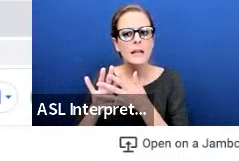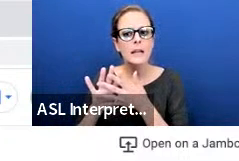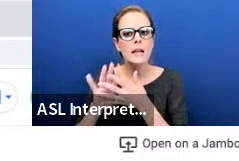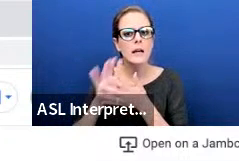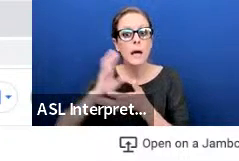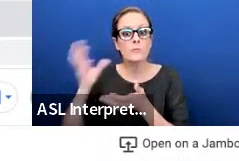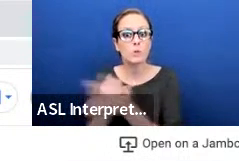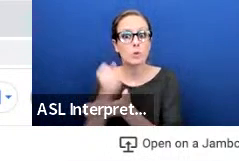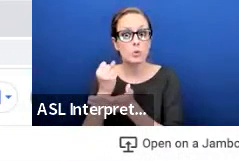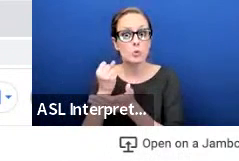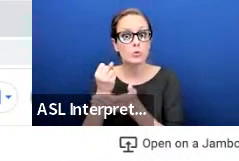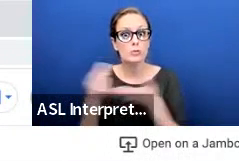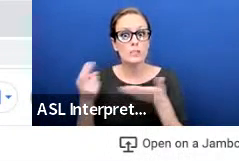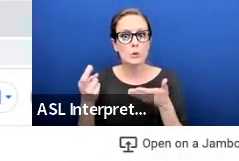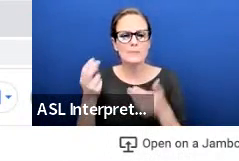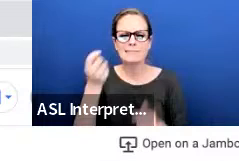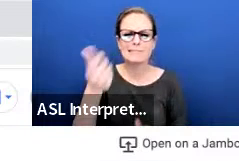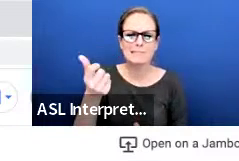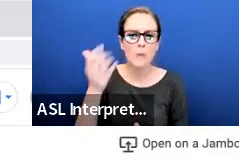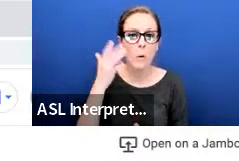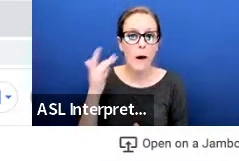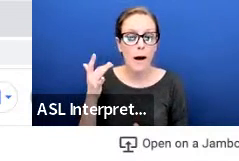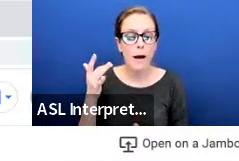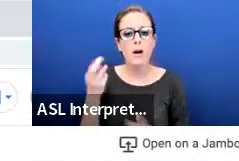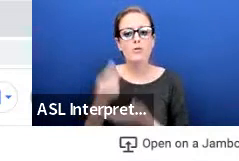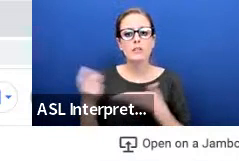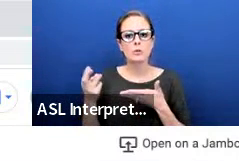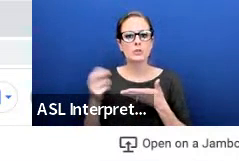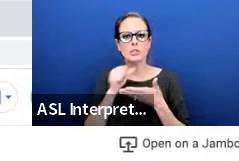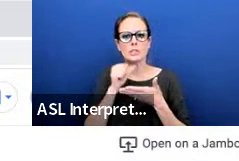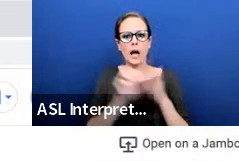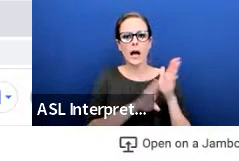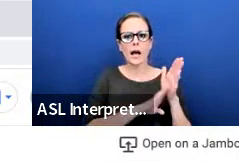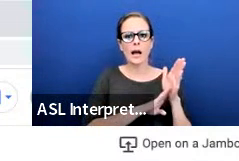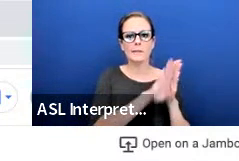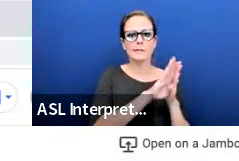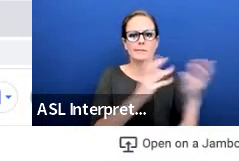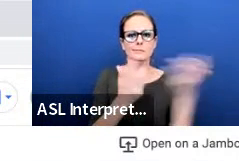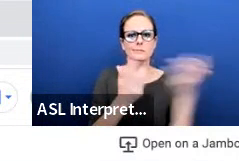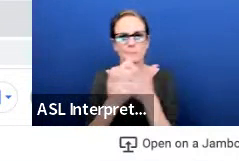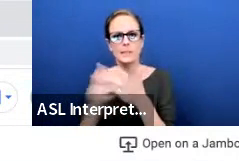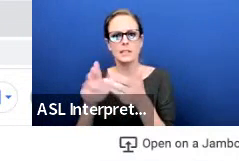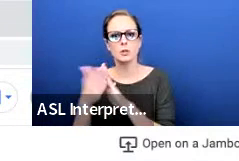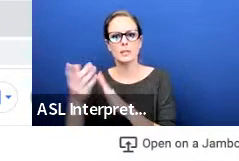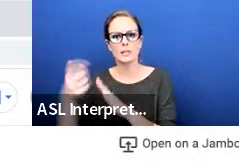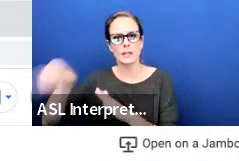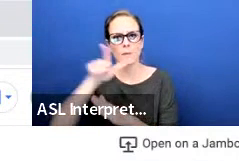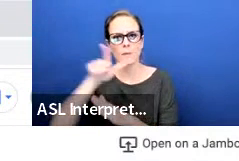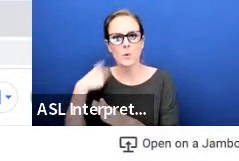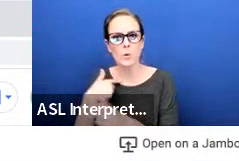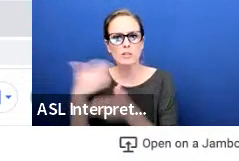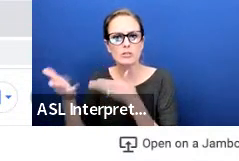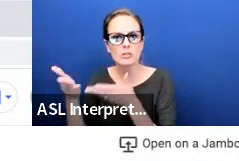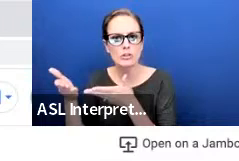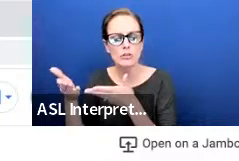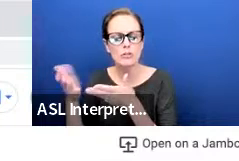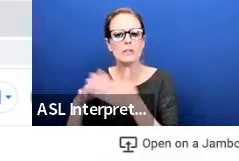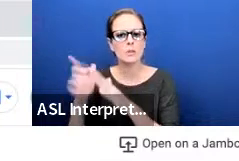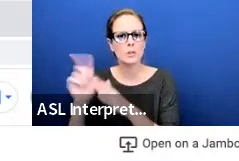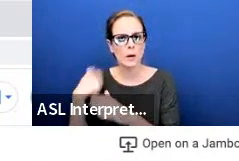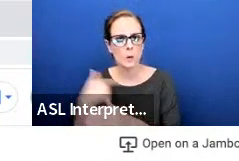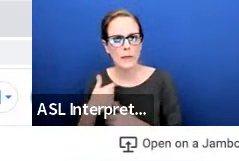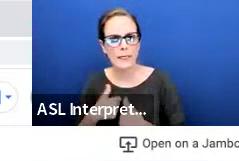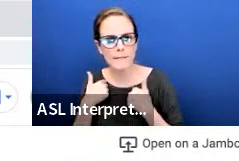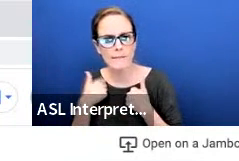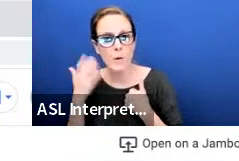because it's sometimes those resources are not created for the community that we're serving, like the low income community that we live in, because they have so